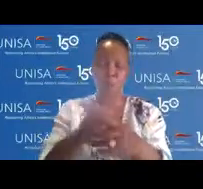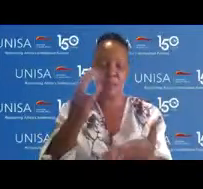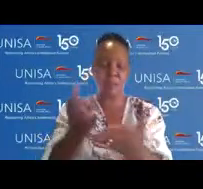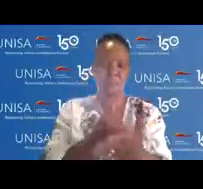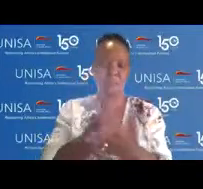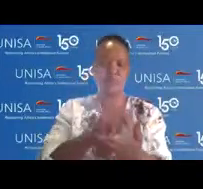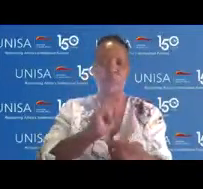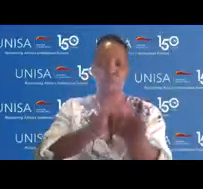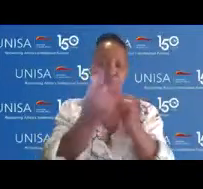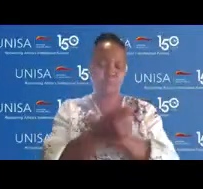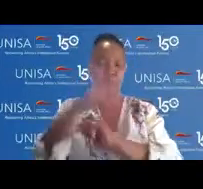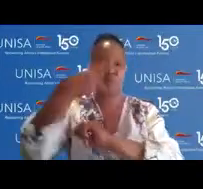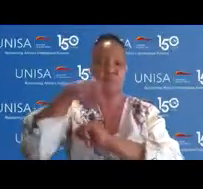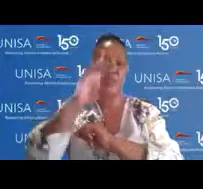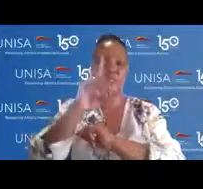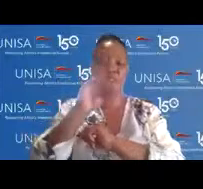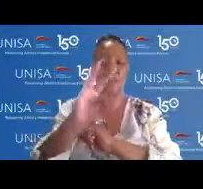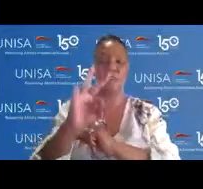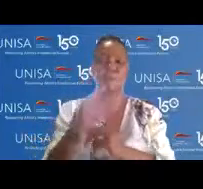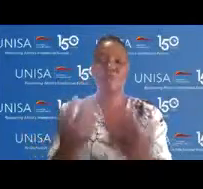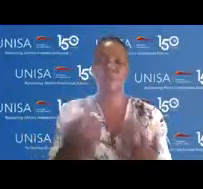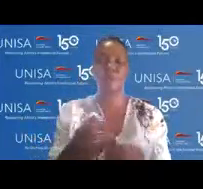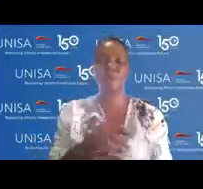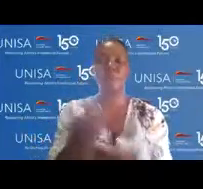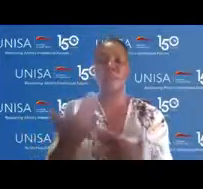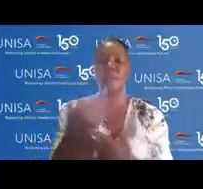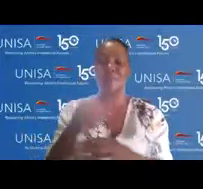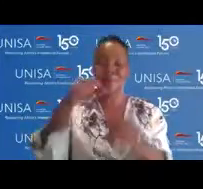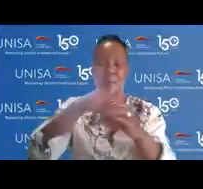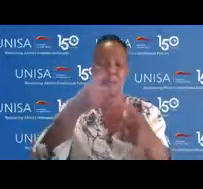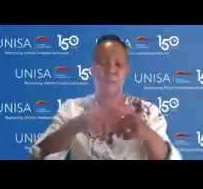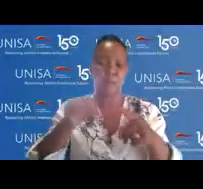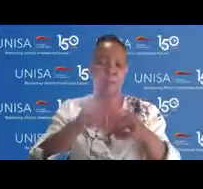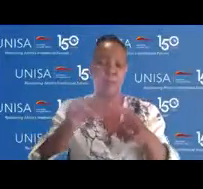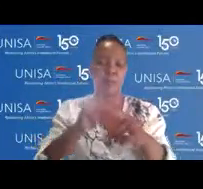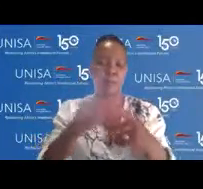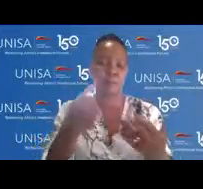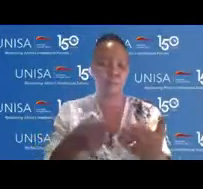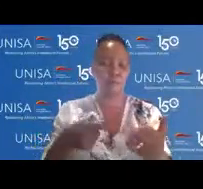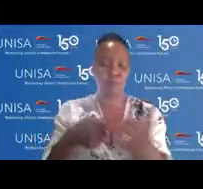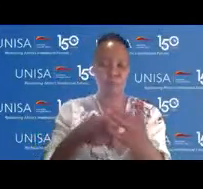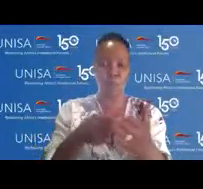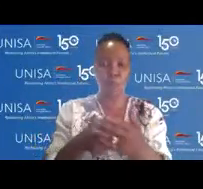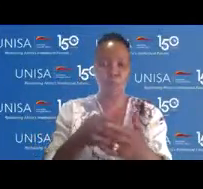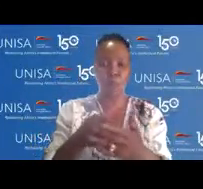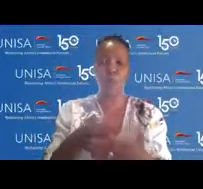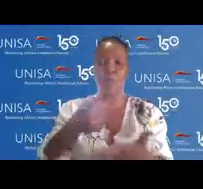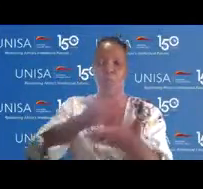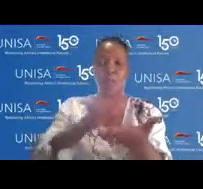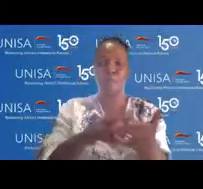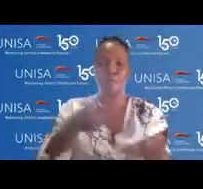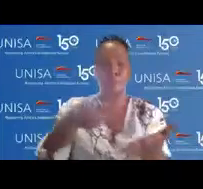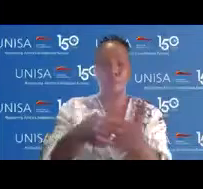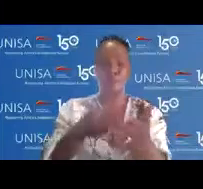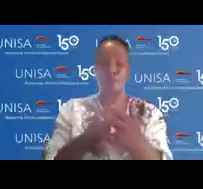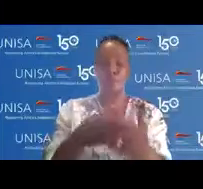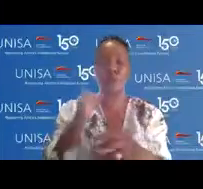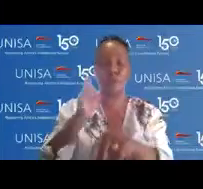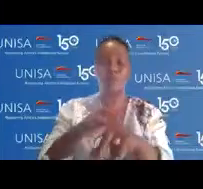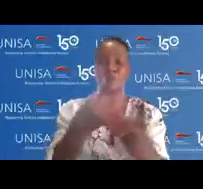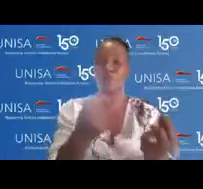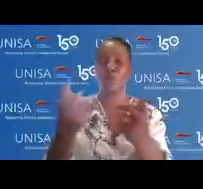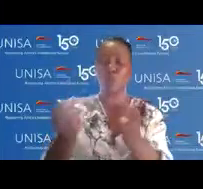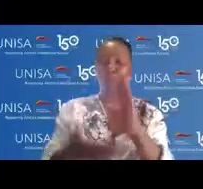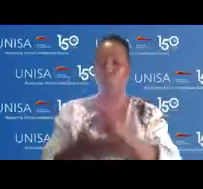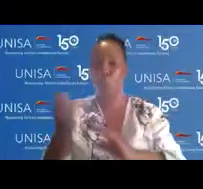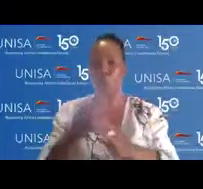to. So inside the Play Store or the iOS App Store, all you need to do is to go to the respective App Store, which